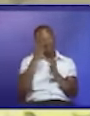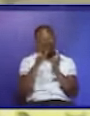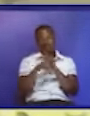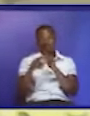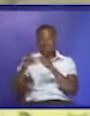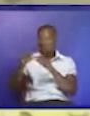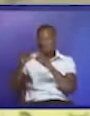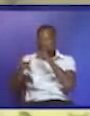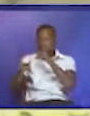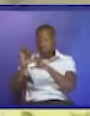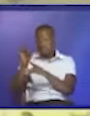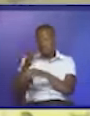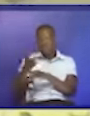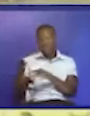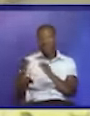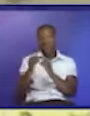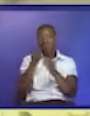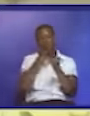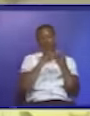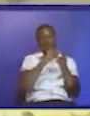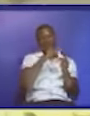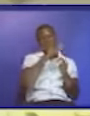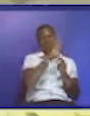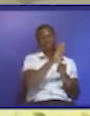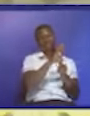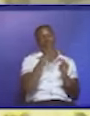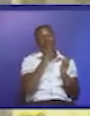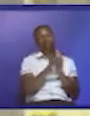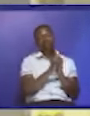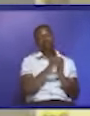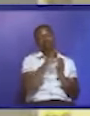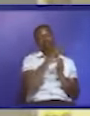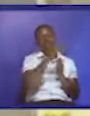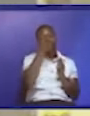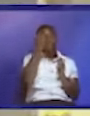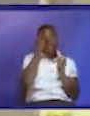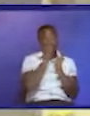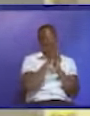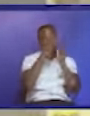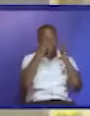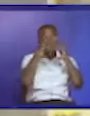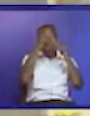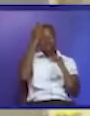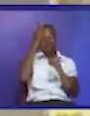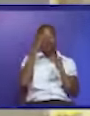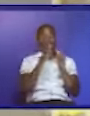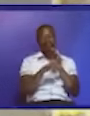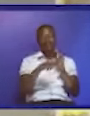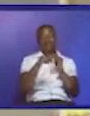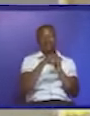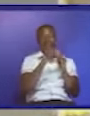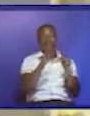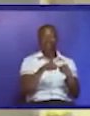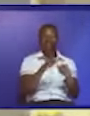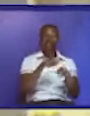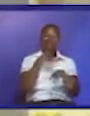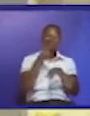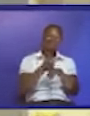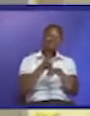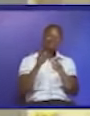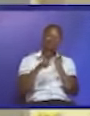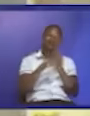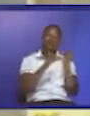spirit. He spoke to Job. He says, knowest thou the ordinances of heaven, and canst thou establish the